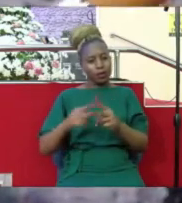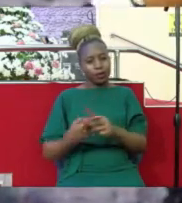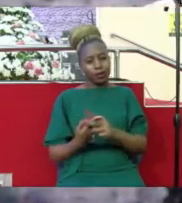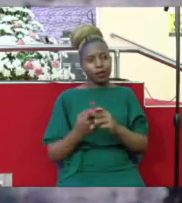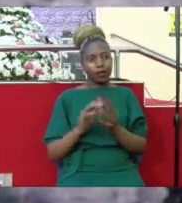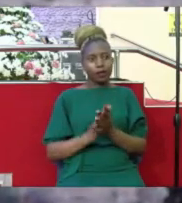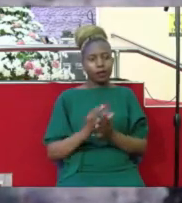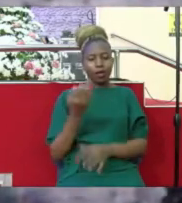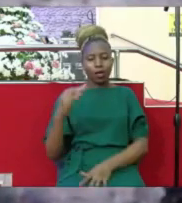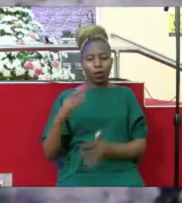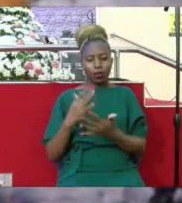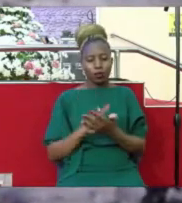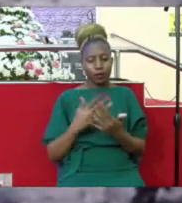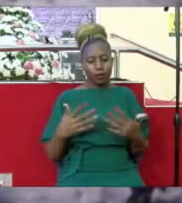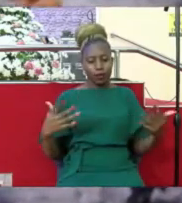of something